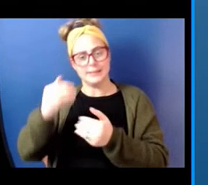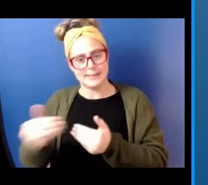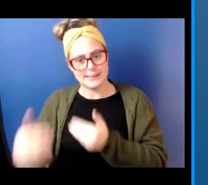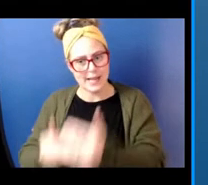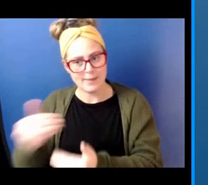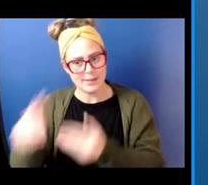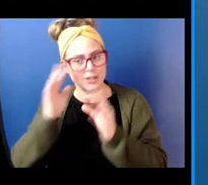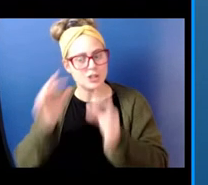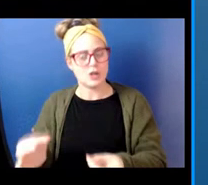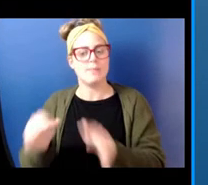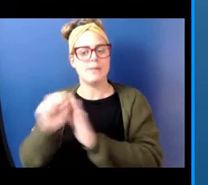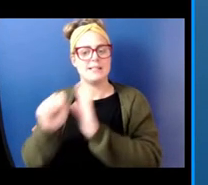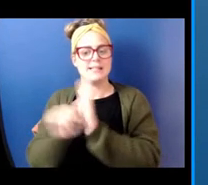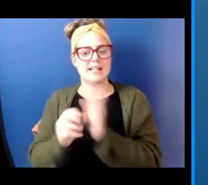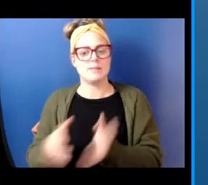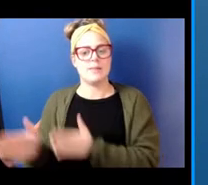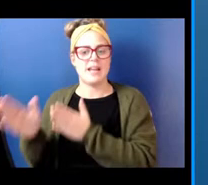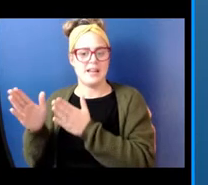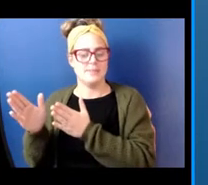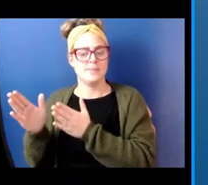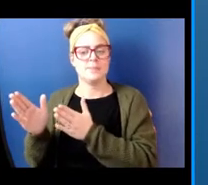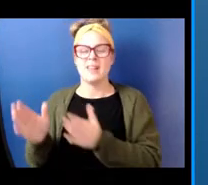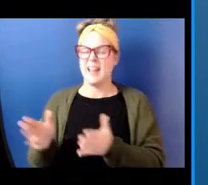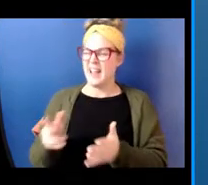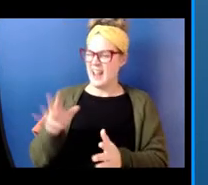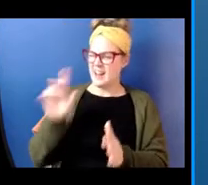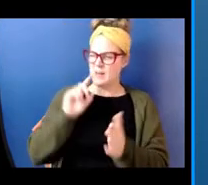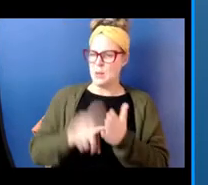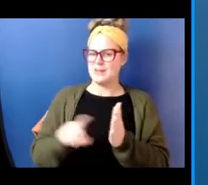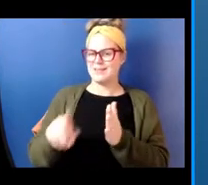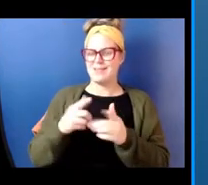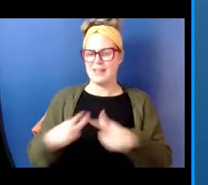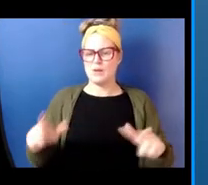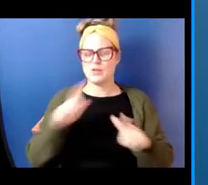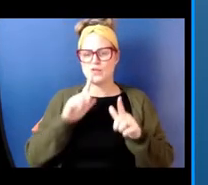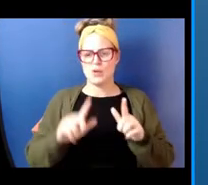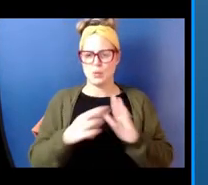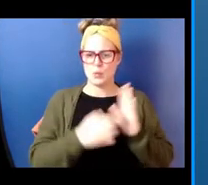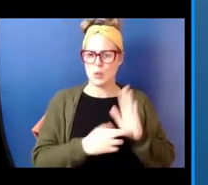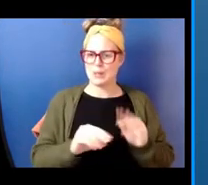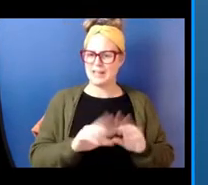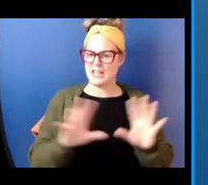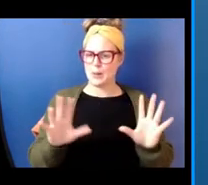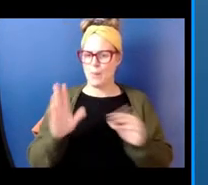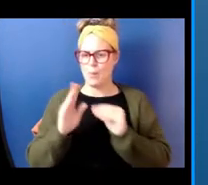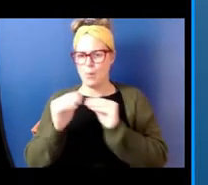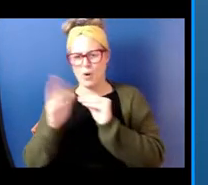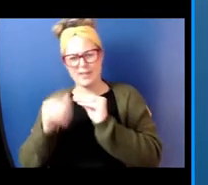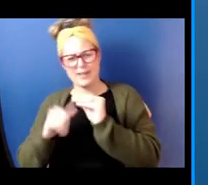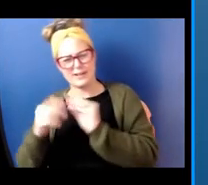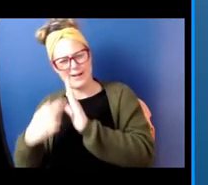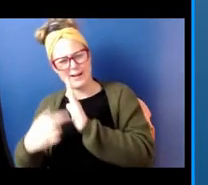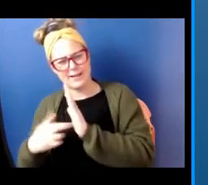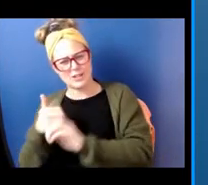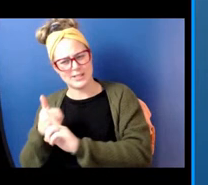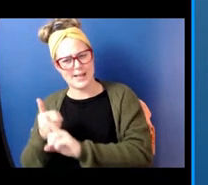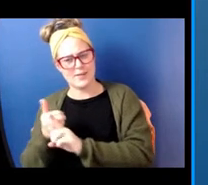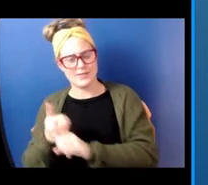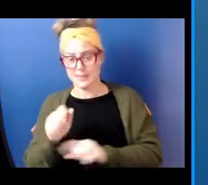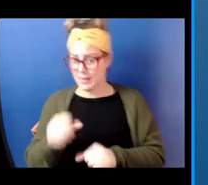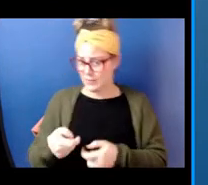subject to recount I actually find the language of the rule clearer than I find the regulation and I'm wondering if we can just delete 4.29